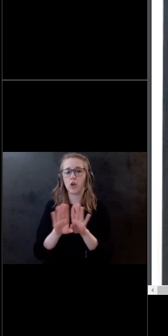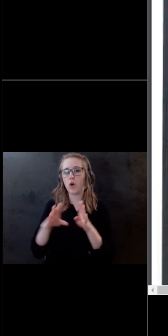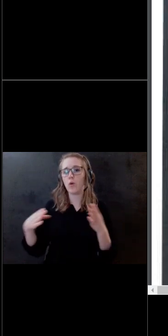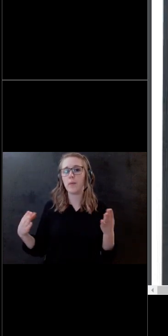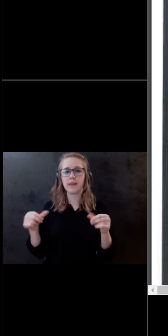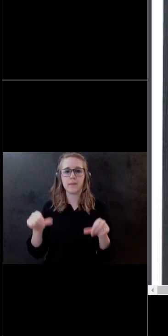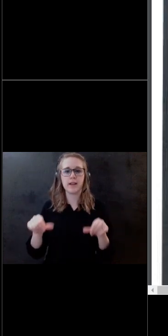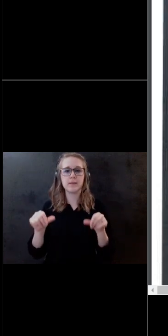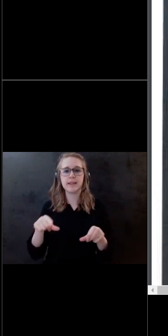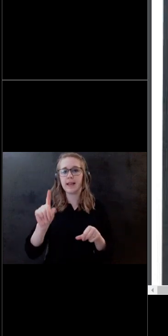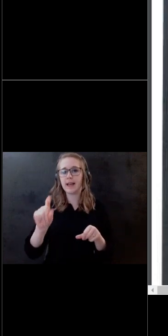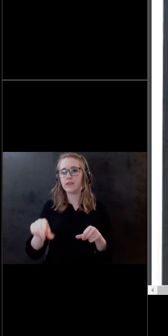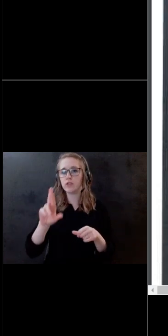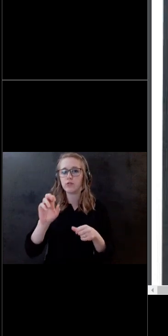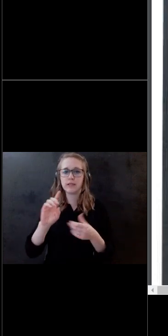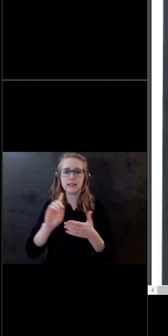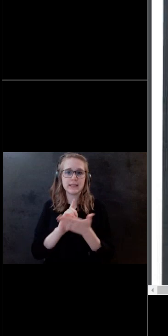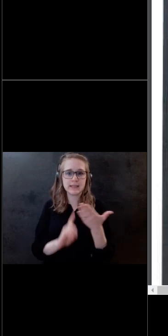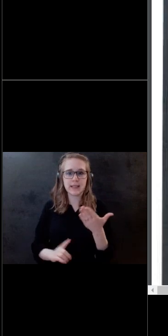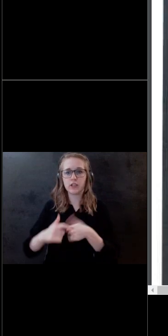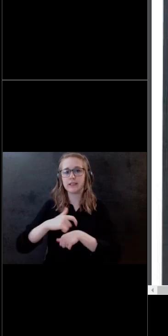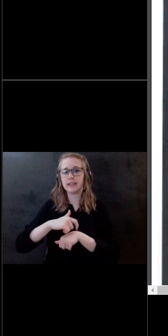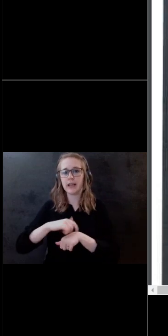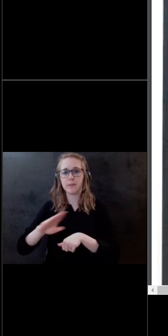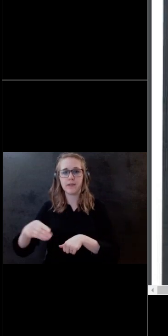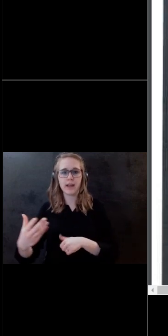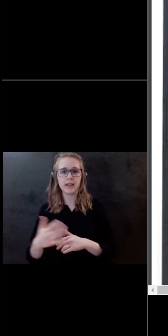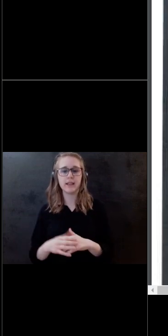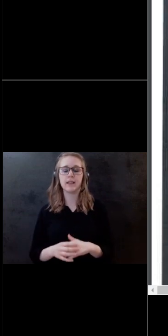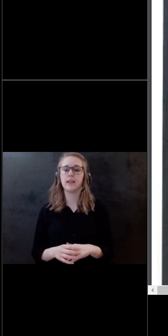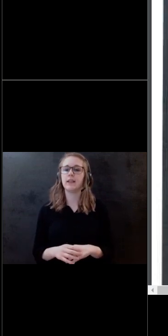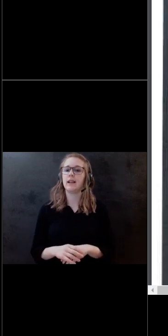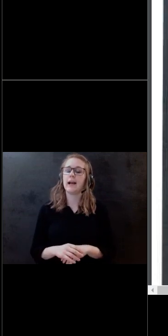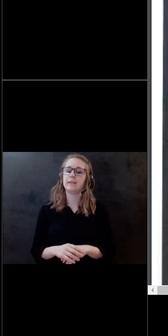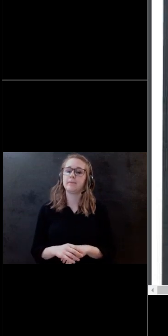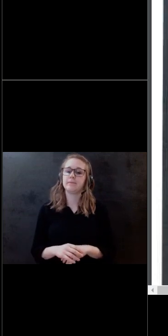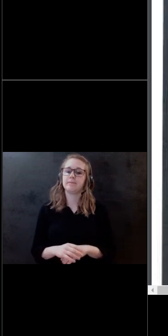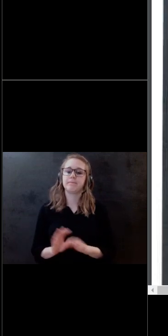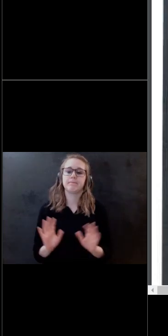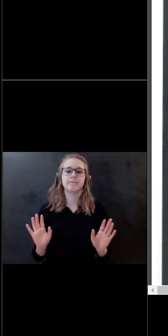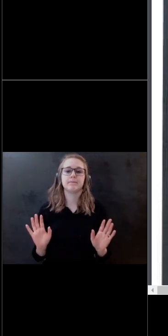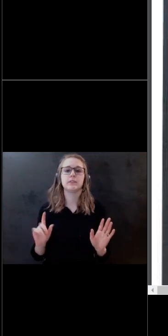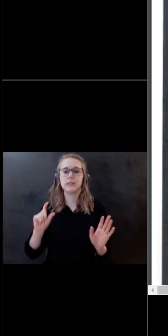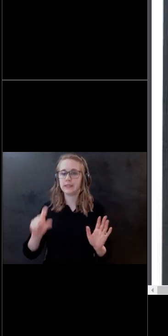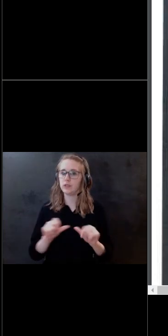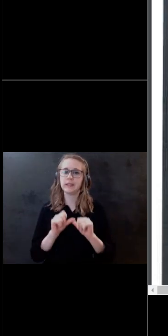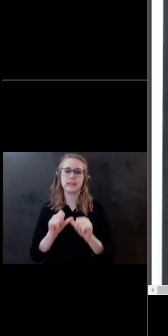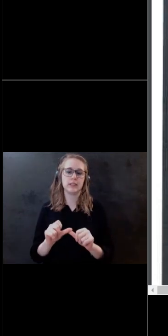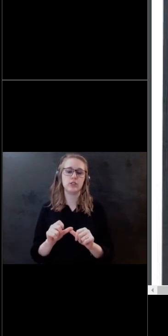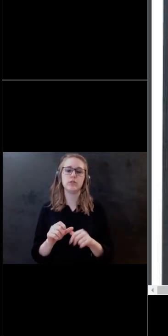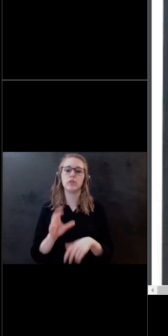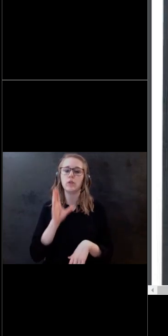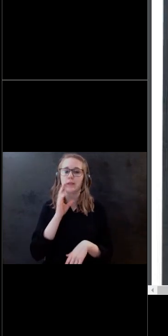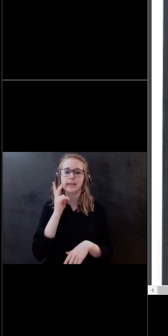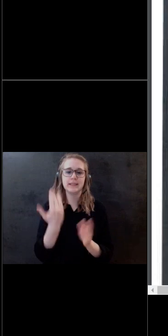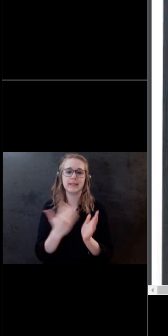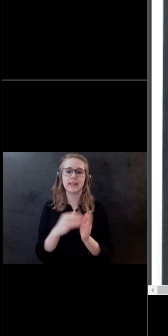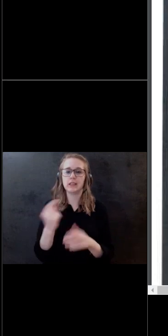possibility, if they have to redesign, that there would be time to do that. Listen, we need to move forward. We're going to see this again on